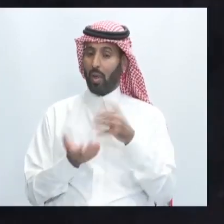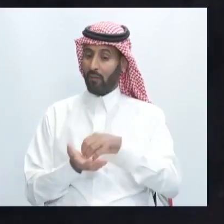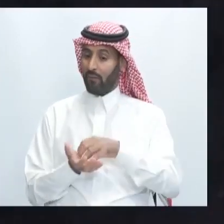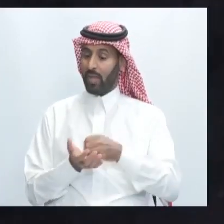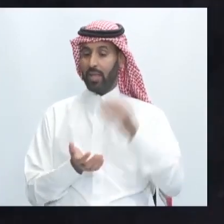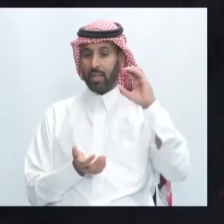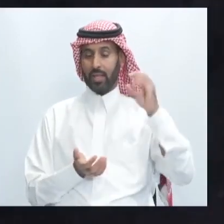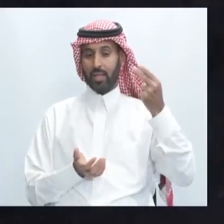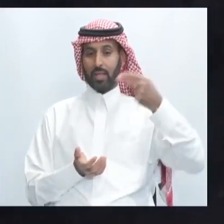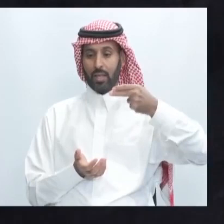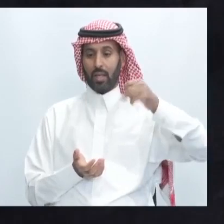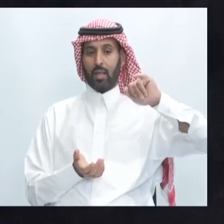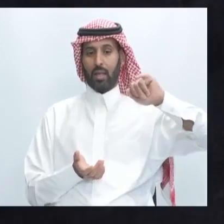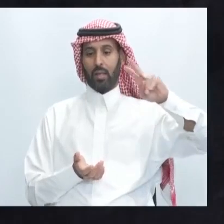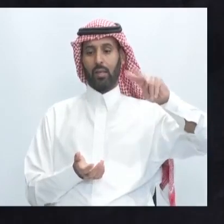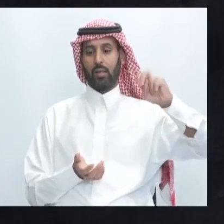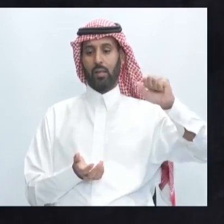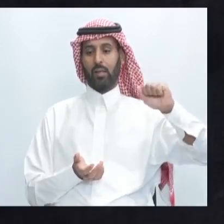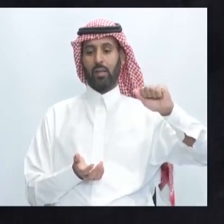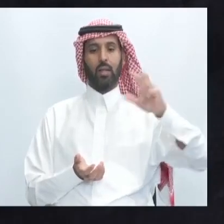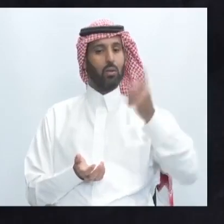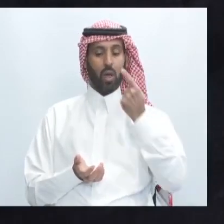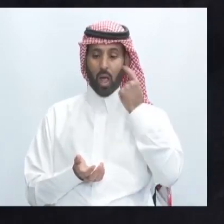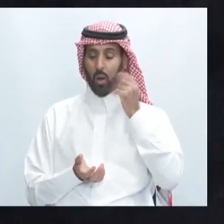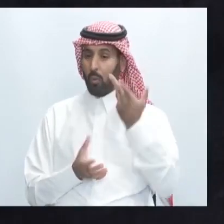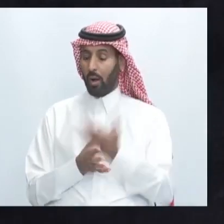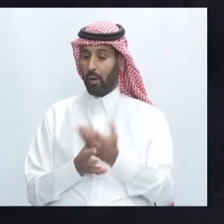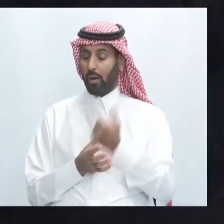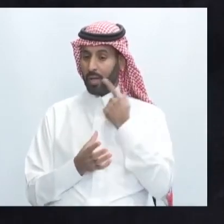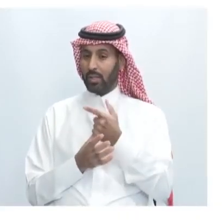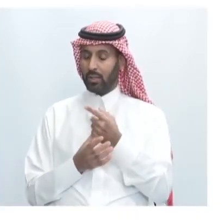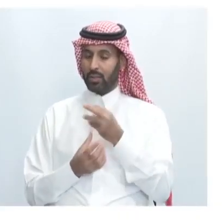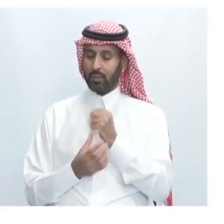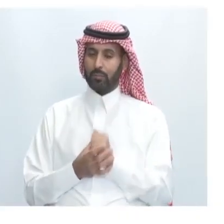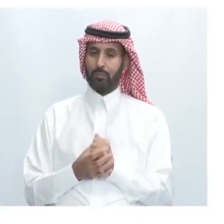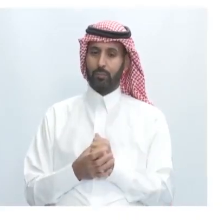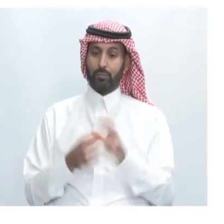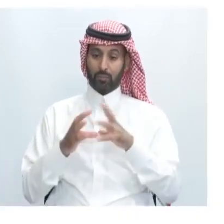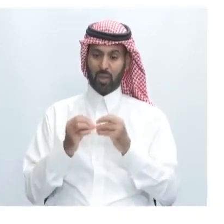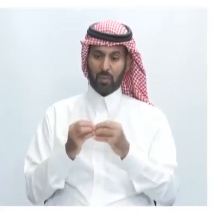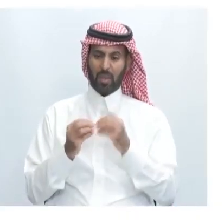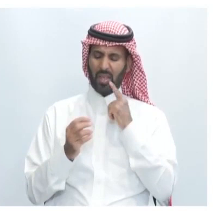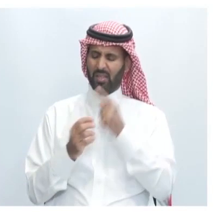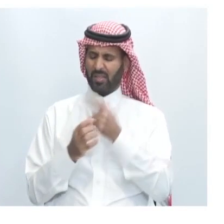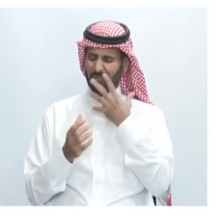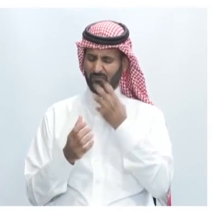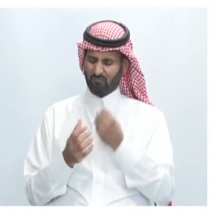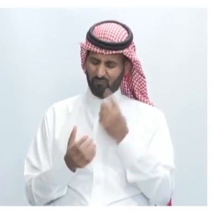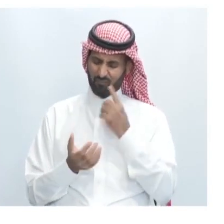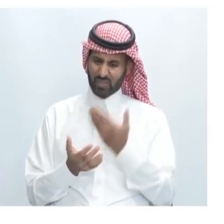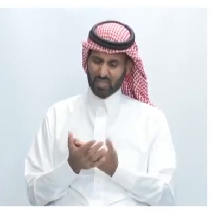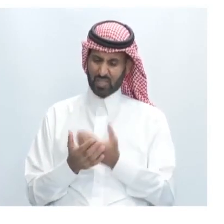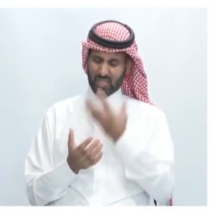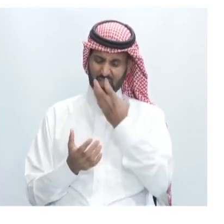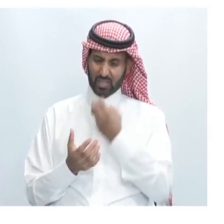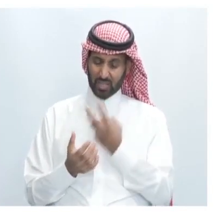wear white in China? I just answered that. Yes, that's correct. In China, white is the color of